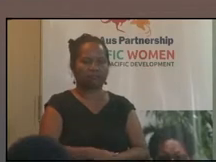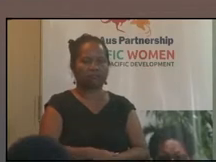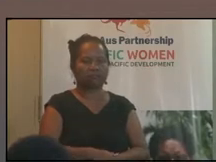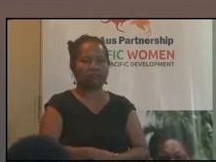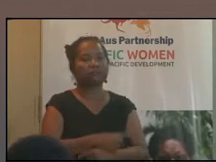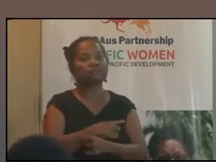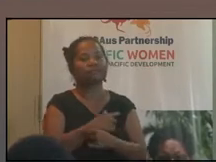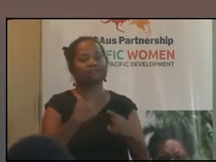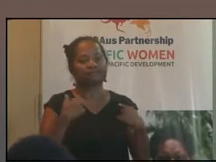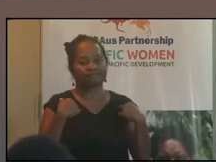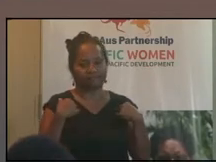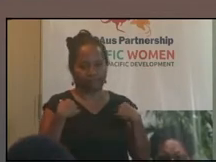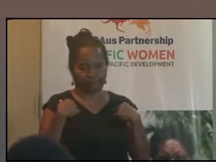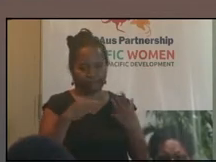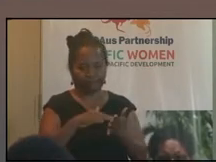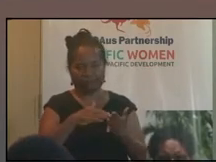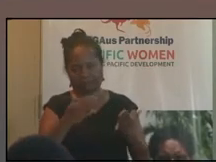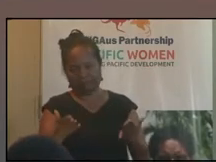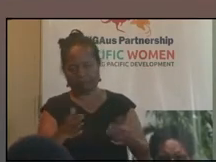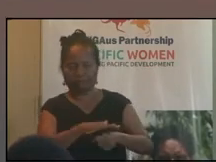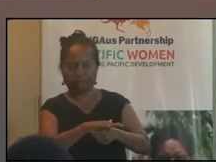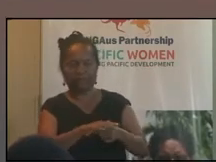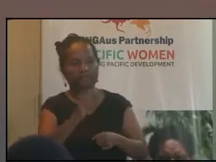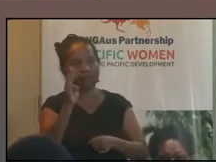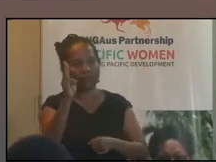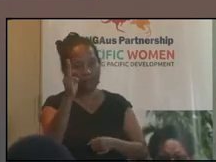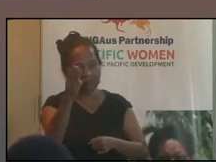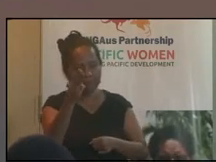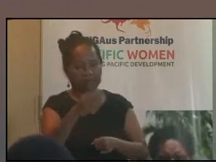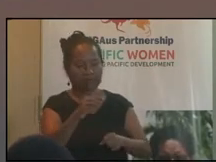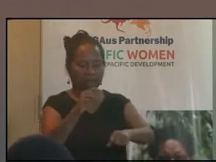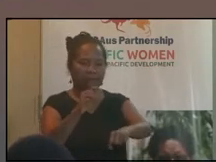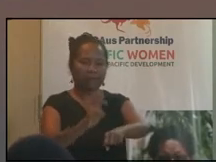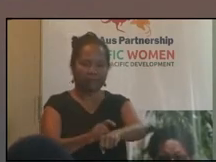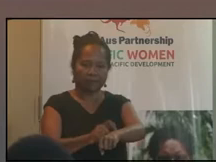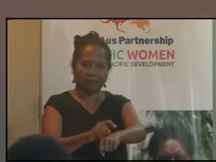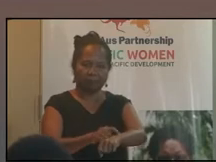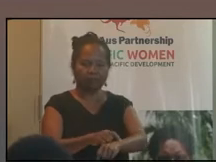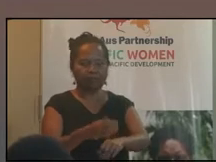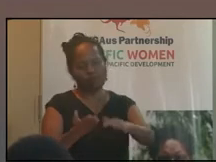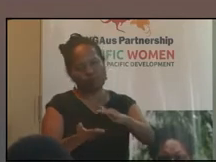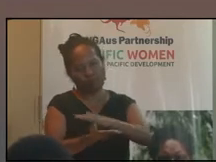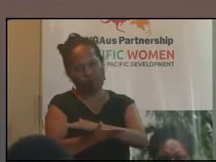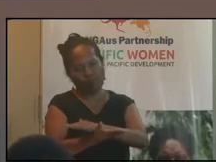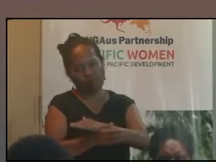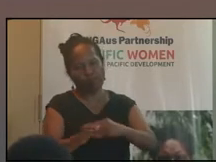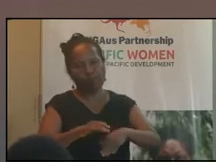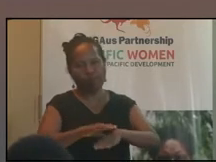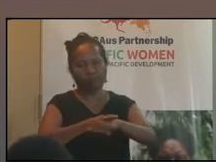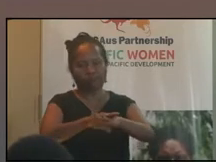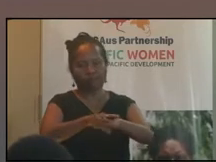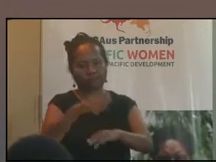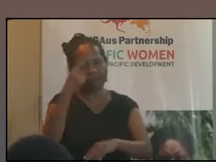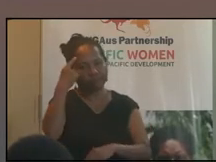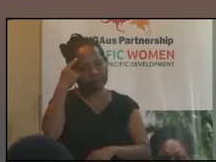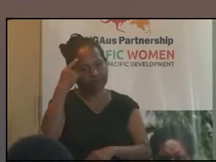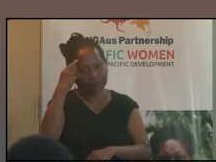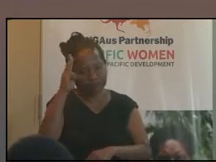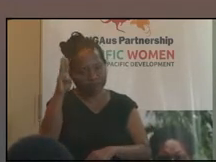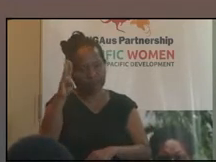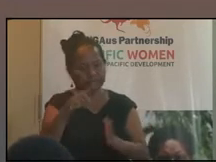We have now tried our third attempt under the leadership of Honorable Prime Minister James